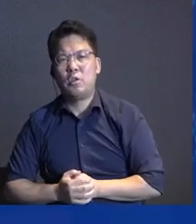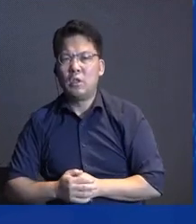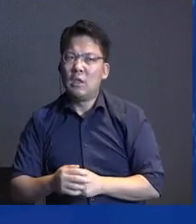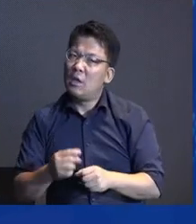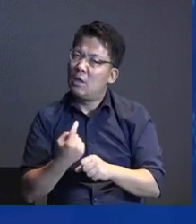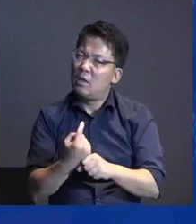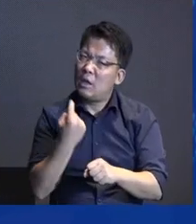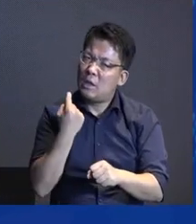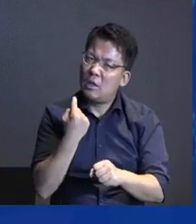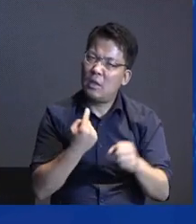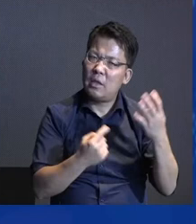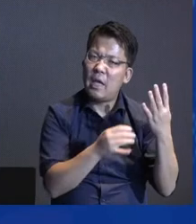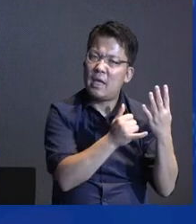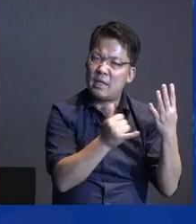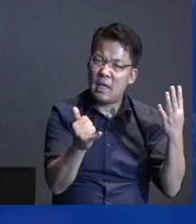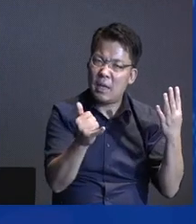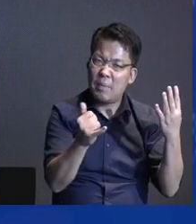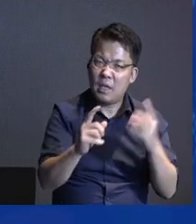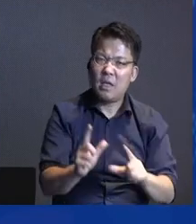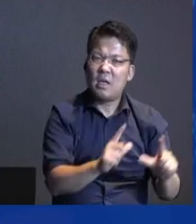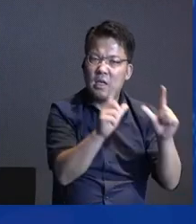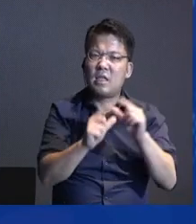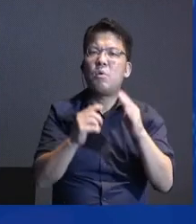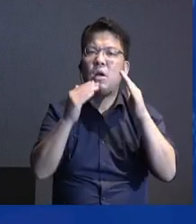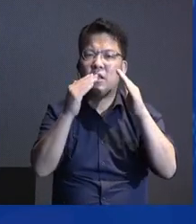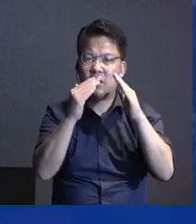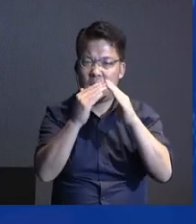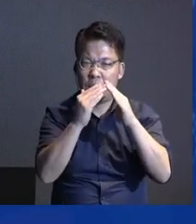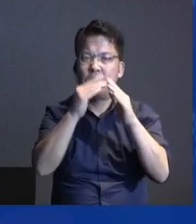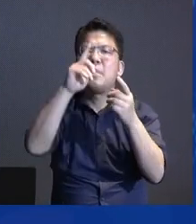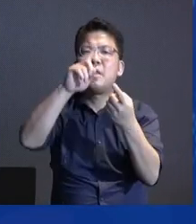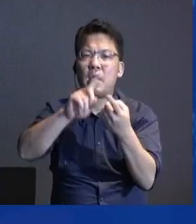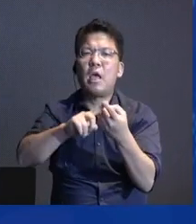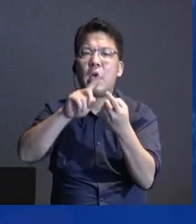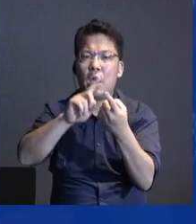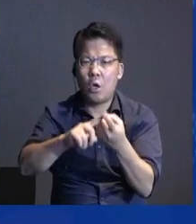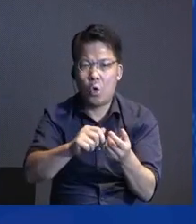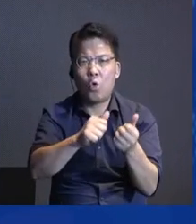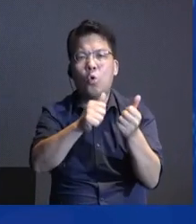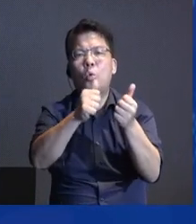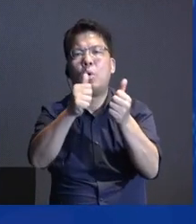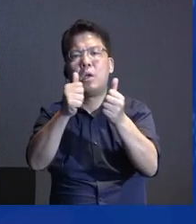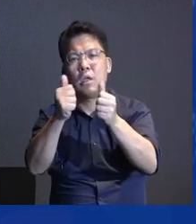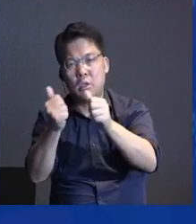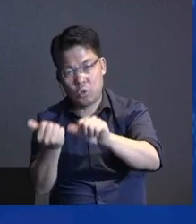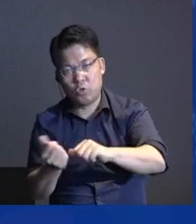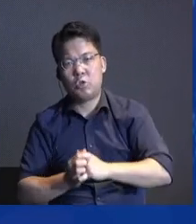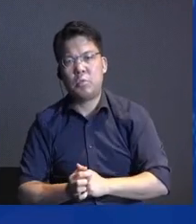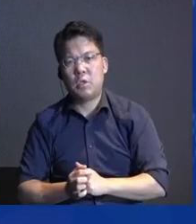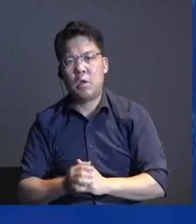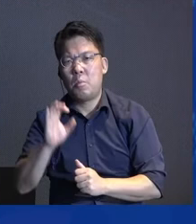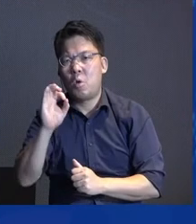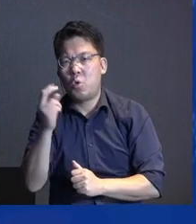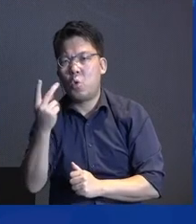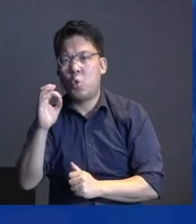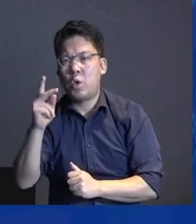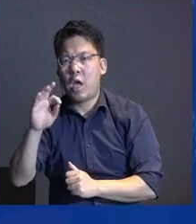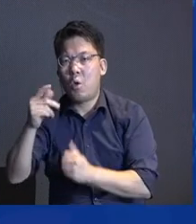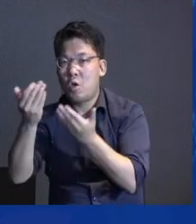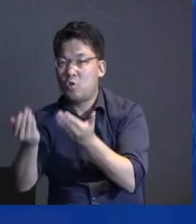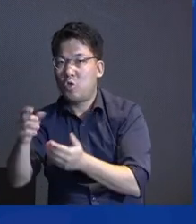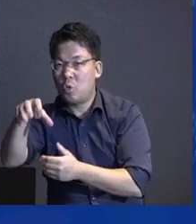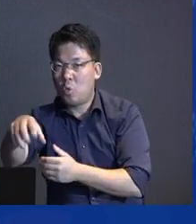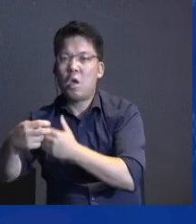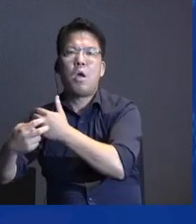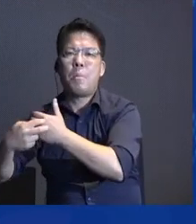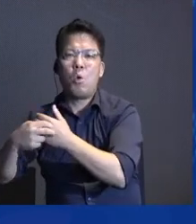healthcare or nursing homes. The death rate at home in Japan is about 20%. In 7 years